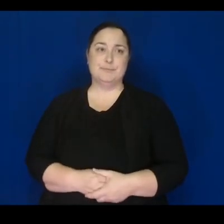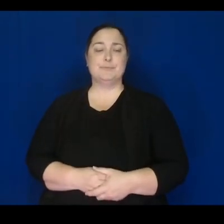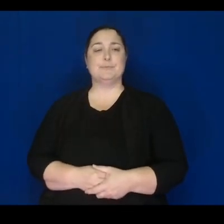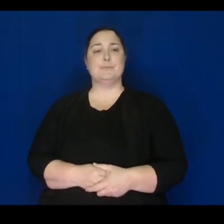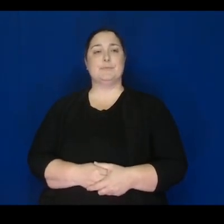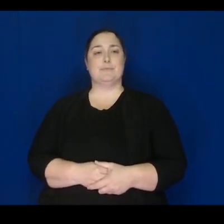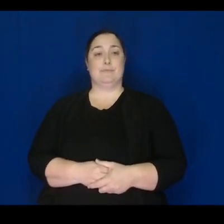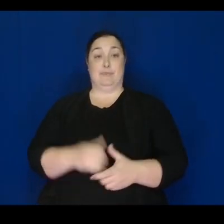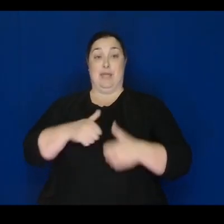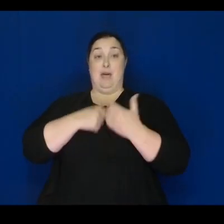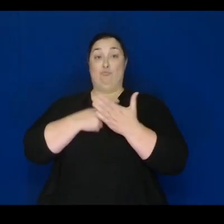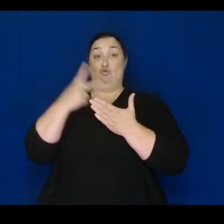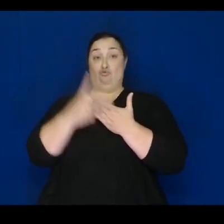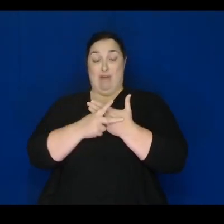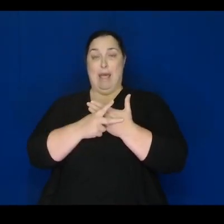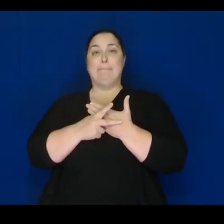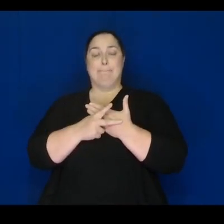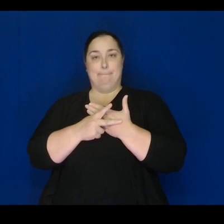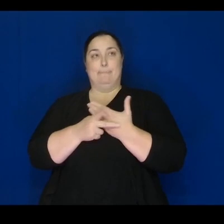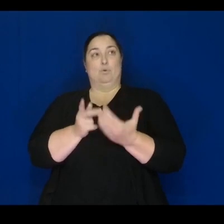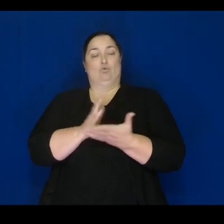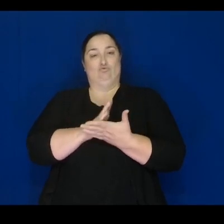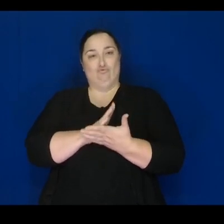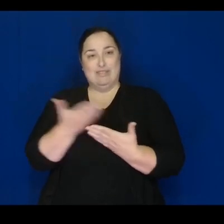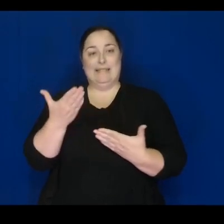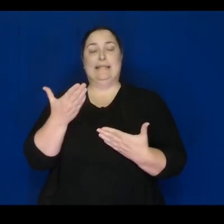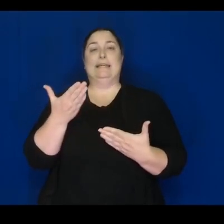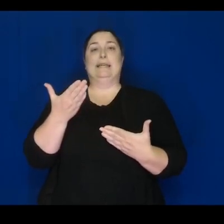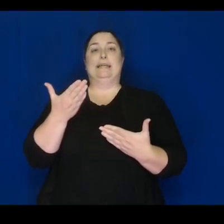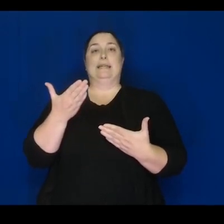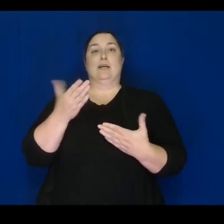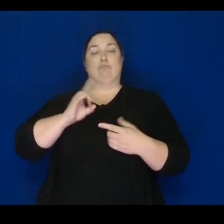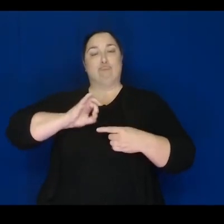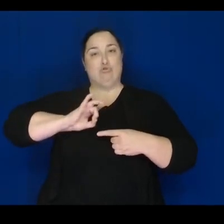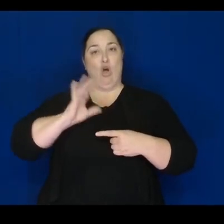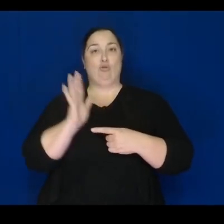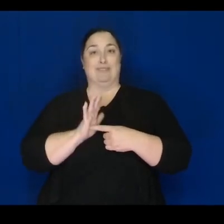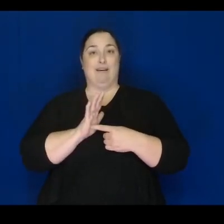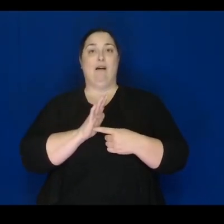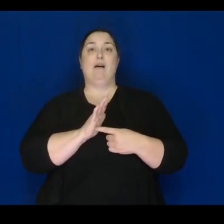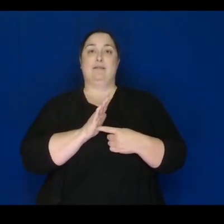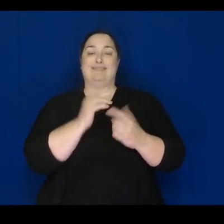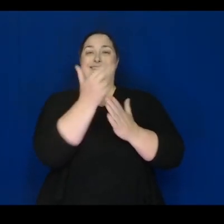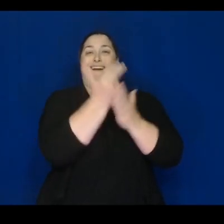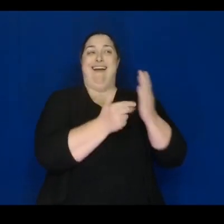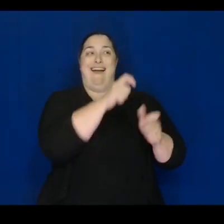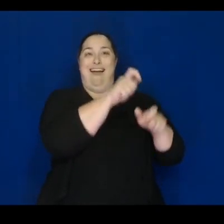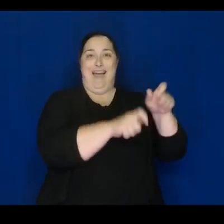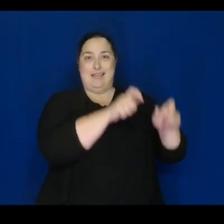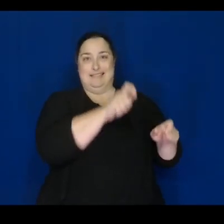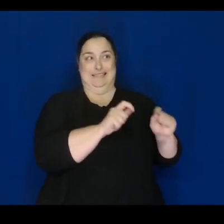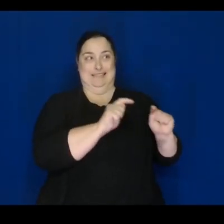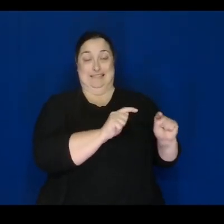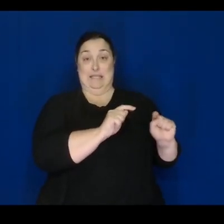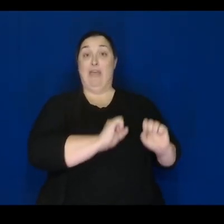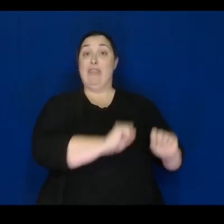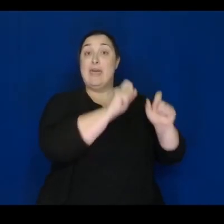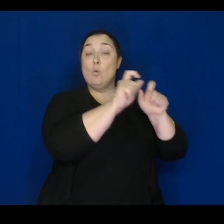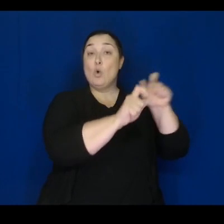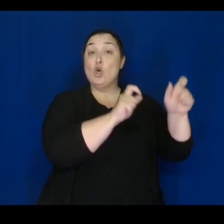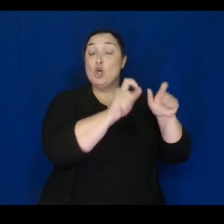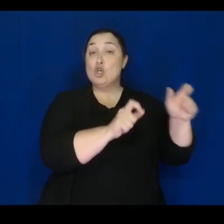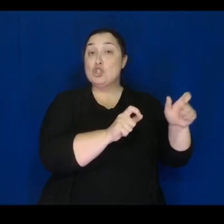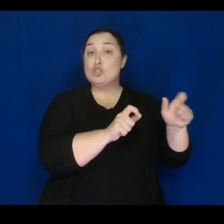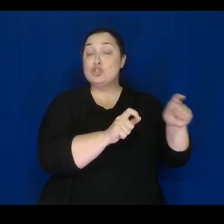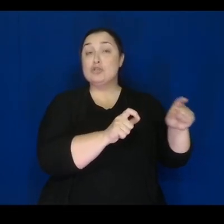all aspects of our program, we really do prioritise the artist's voice, utilising their own words. So we do that whether it's